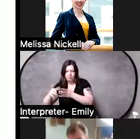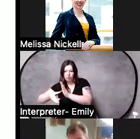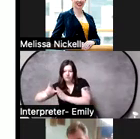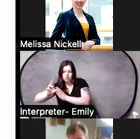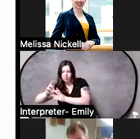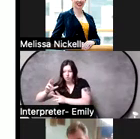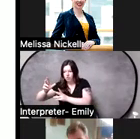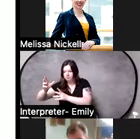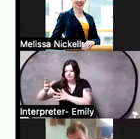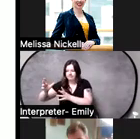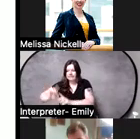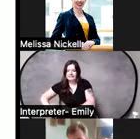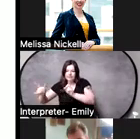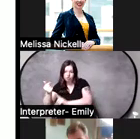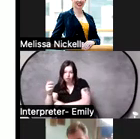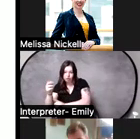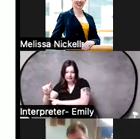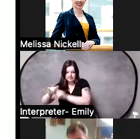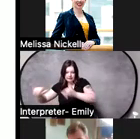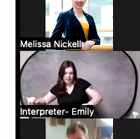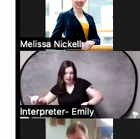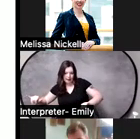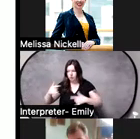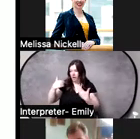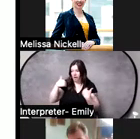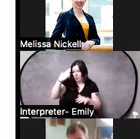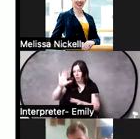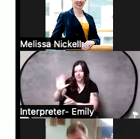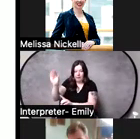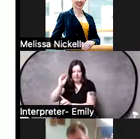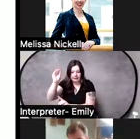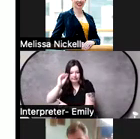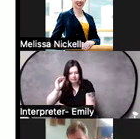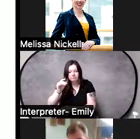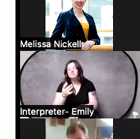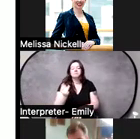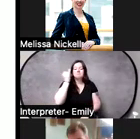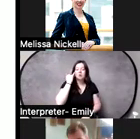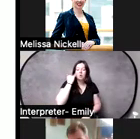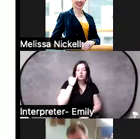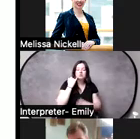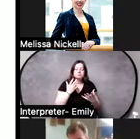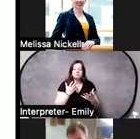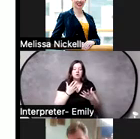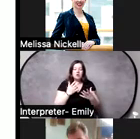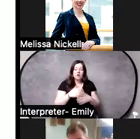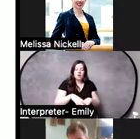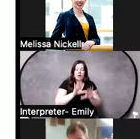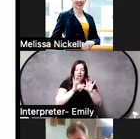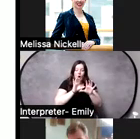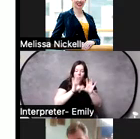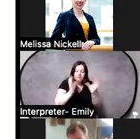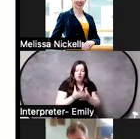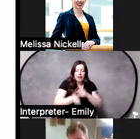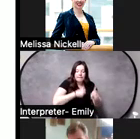from the 3 reviewers, say of 2, 3, and 4, then the average score is going to be 3 for that grant. And then